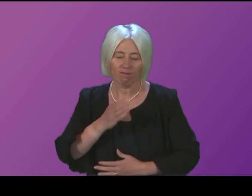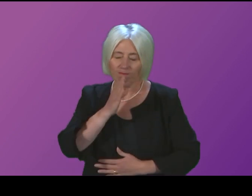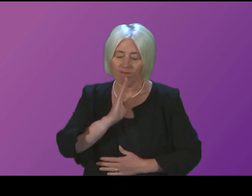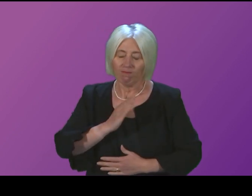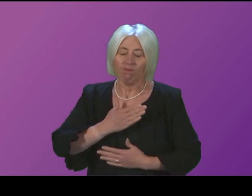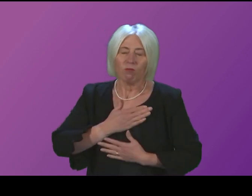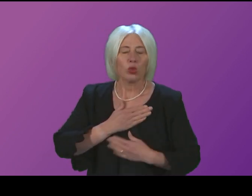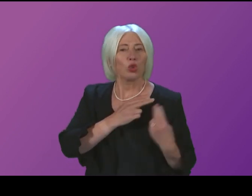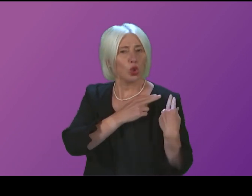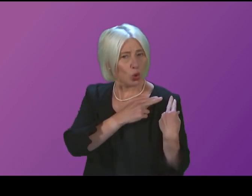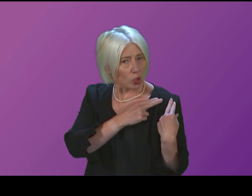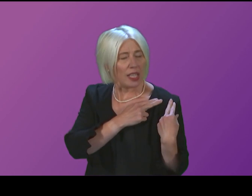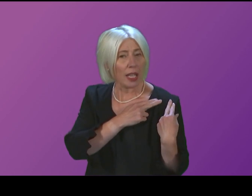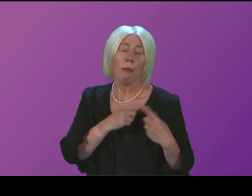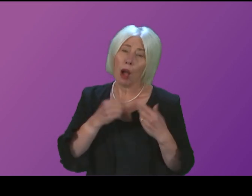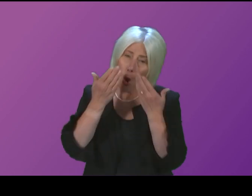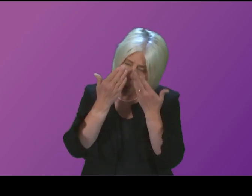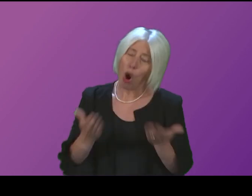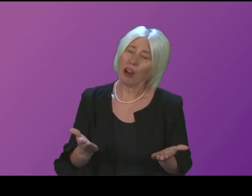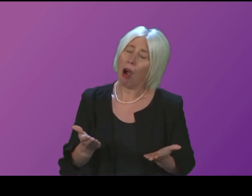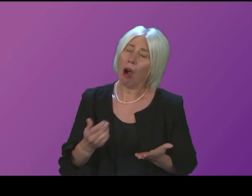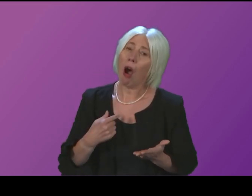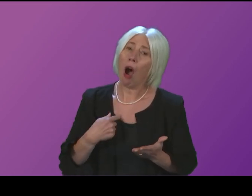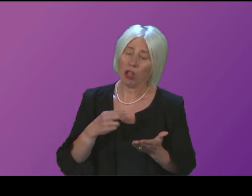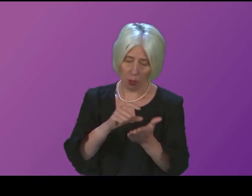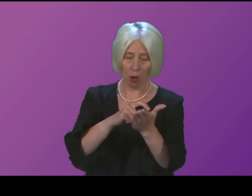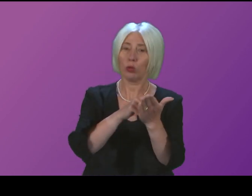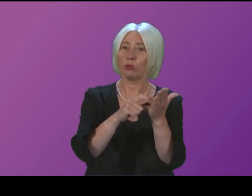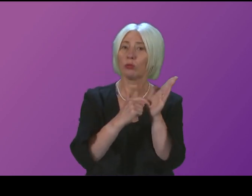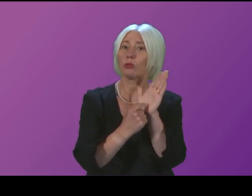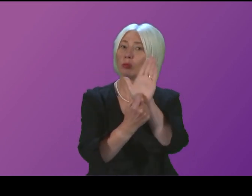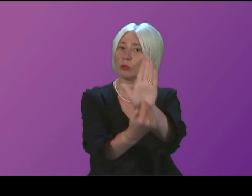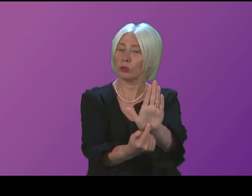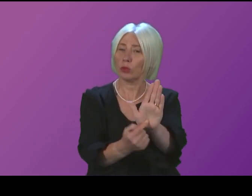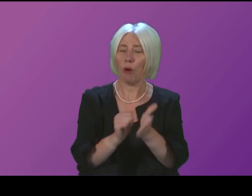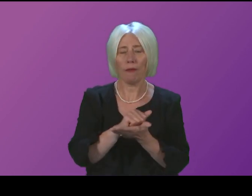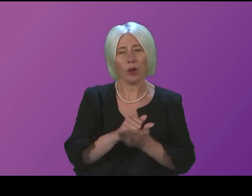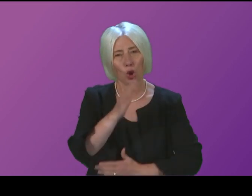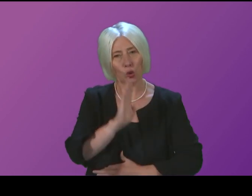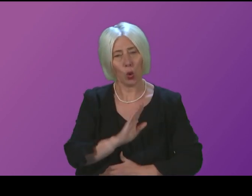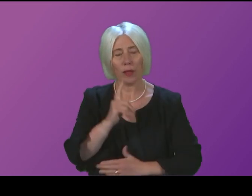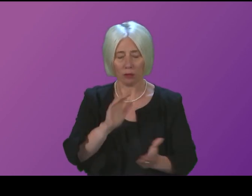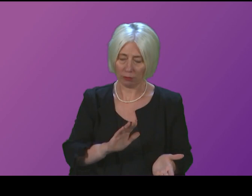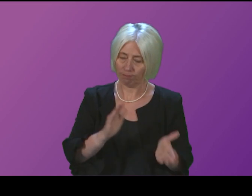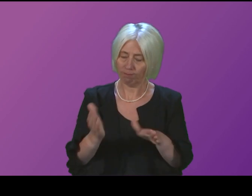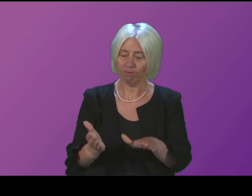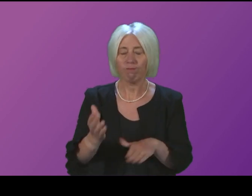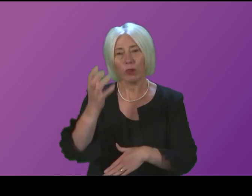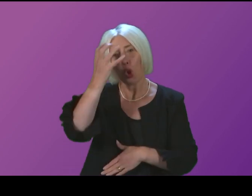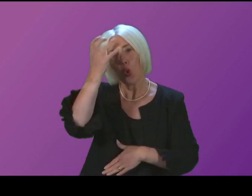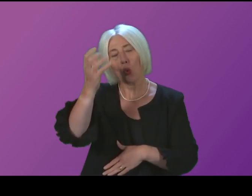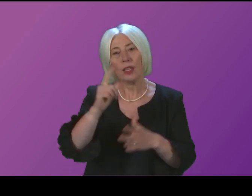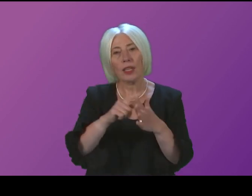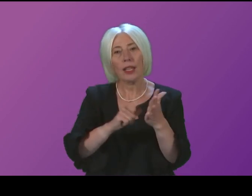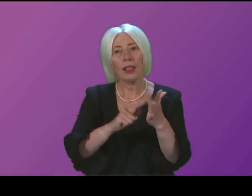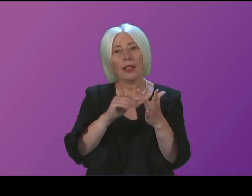duty and my honour to move this motion of condolence on the death of Her Majesty Queen Elizabeth.